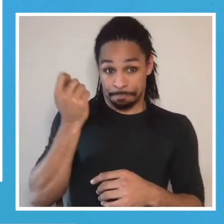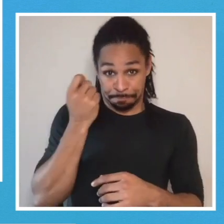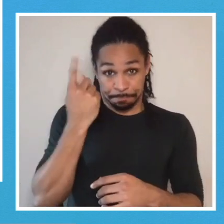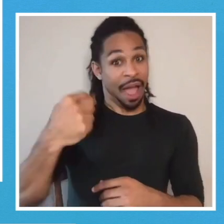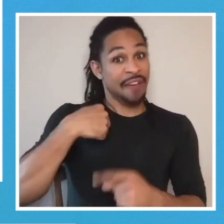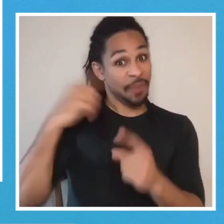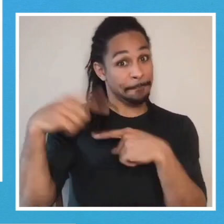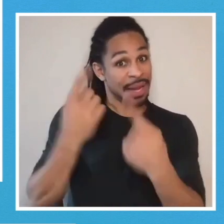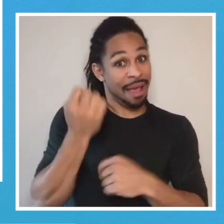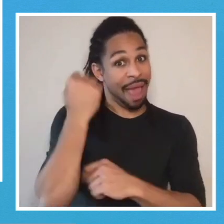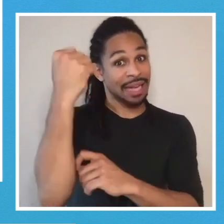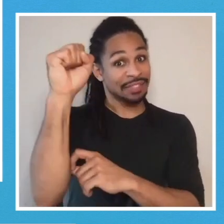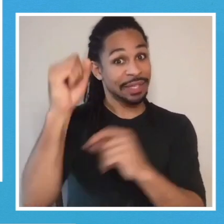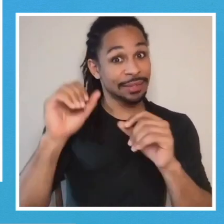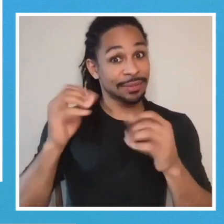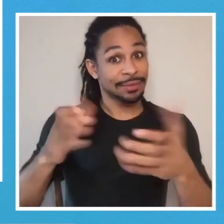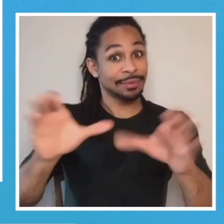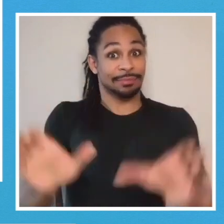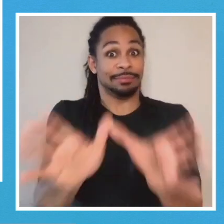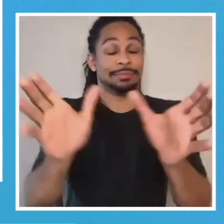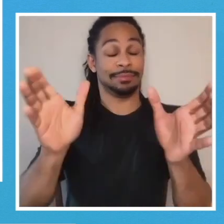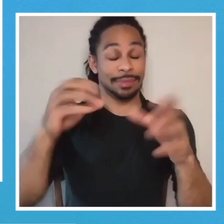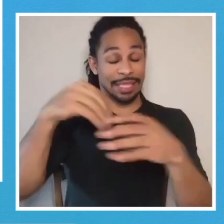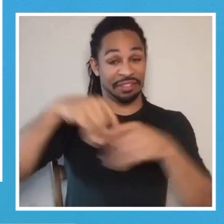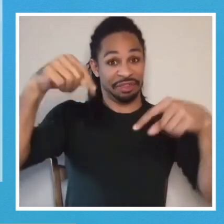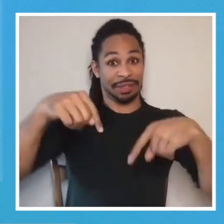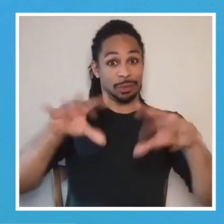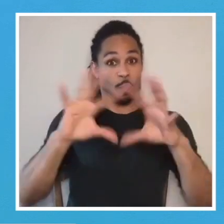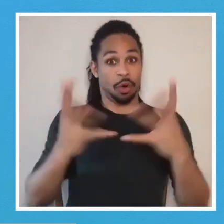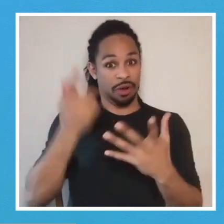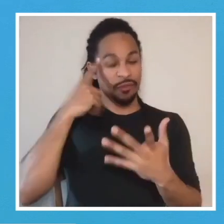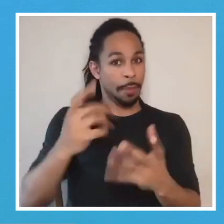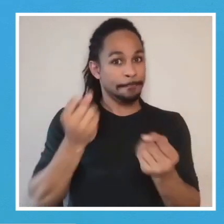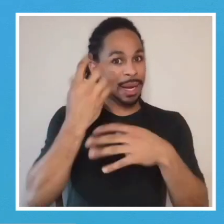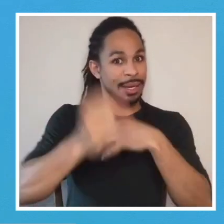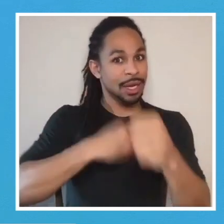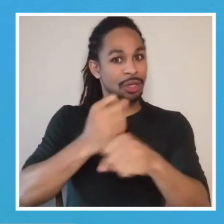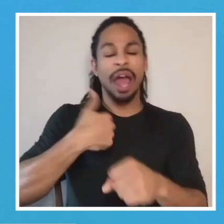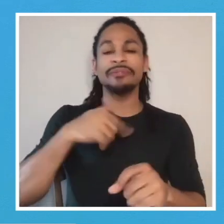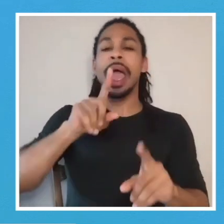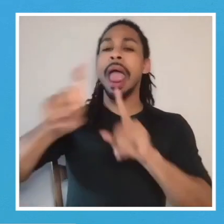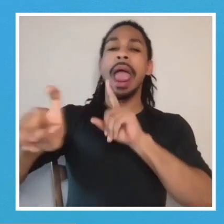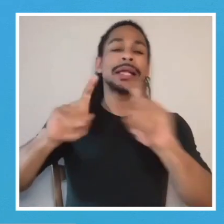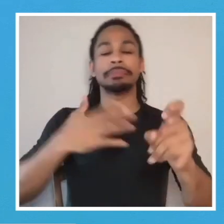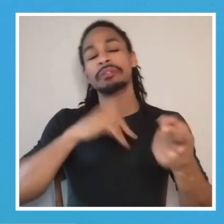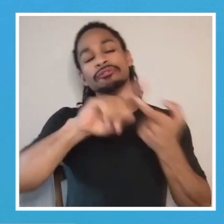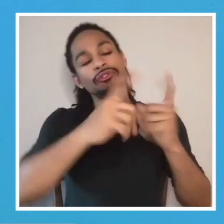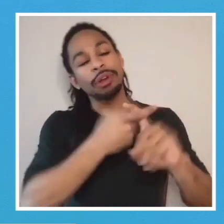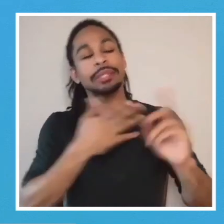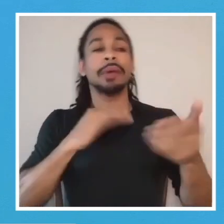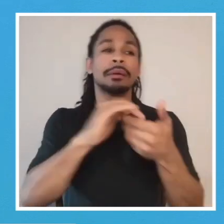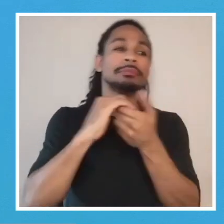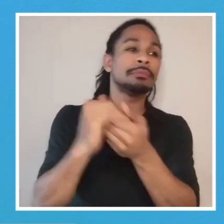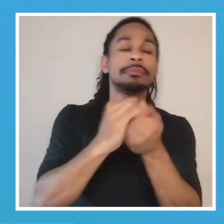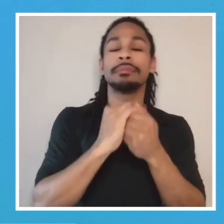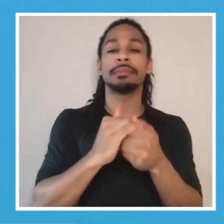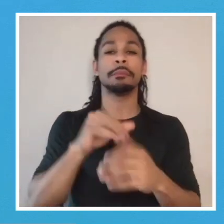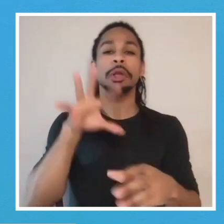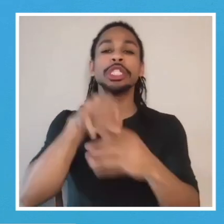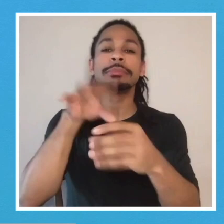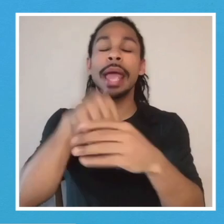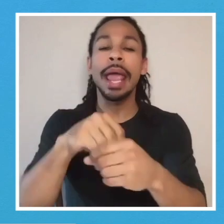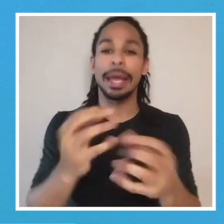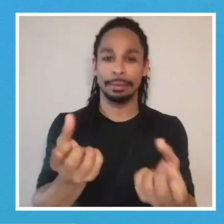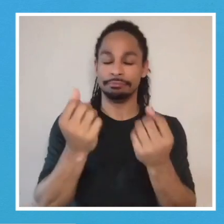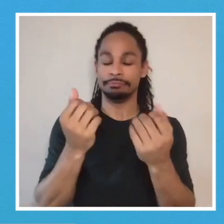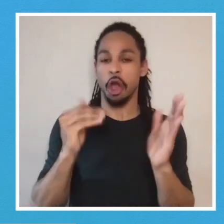of my friends and colleagues to participate in one thing or another over the years, and I've never seen so